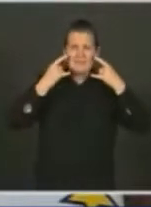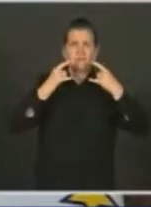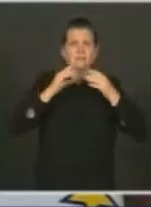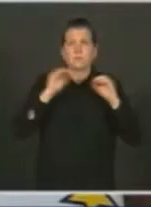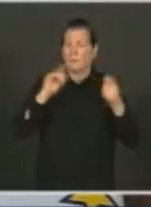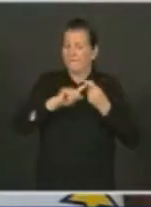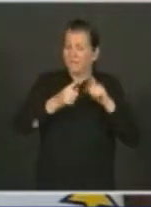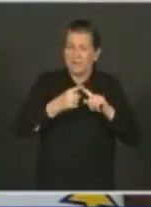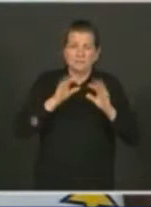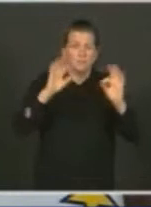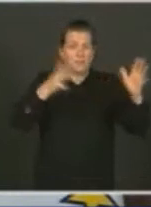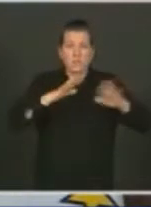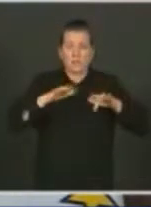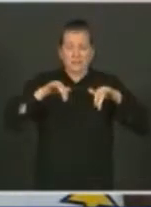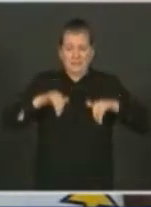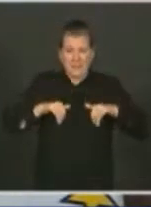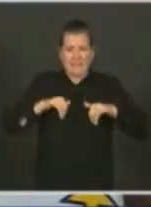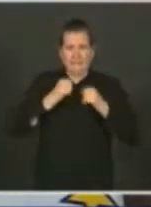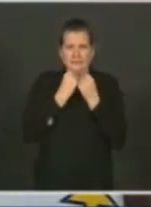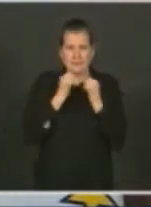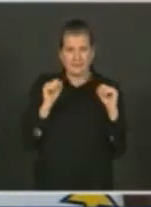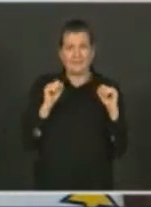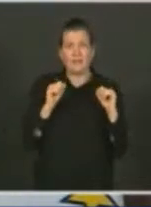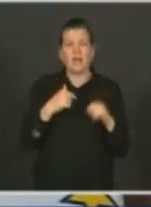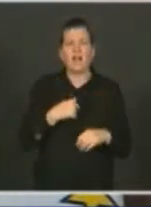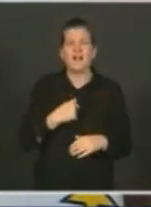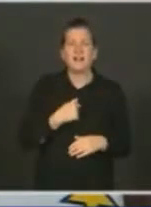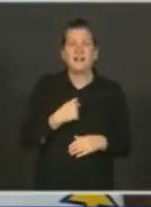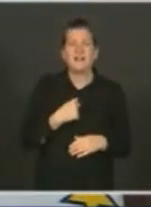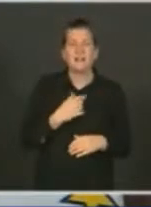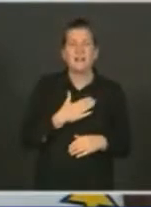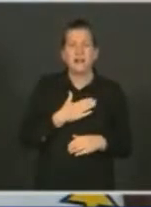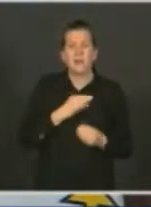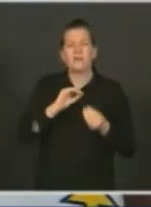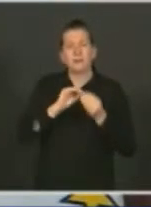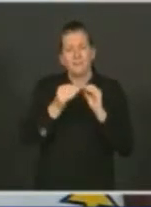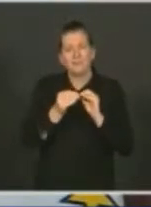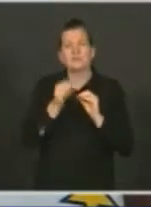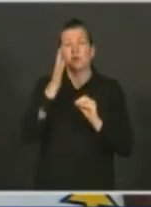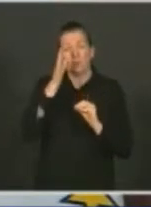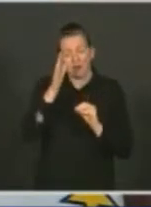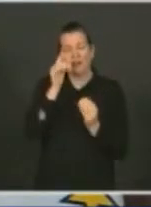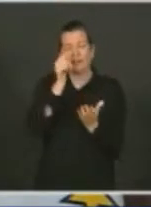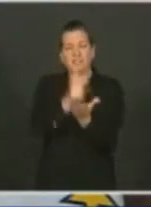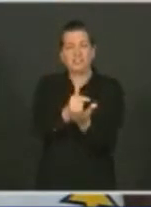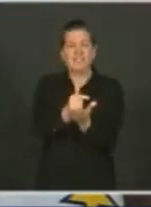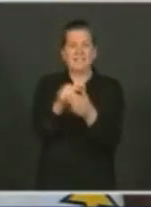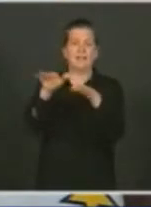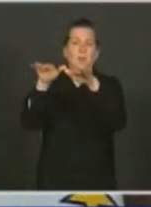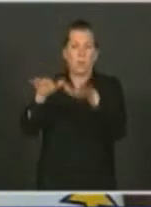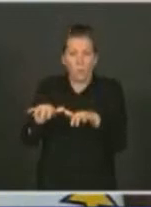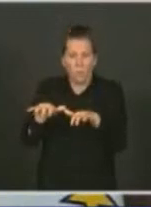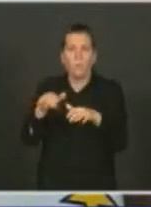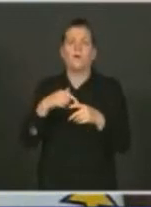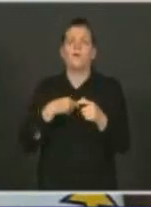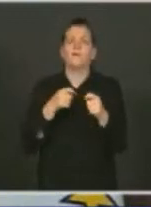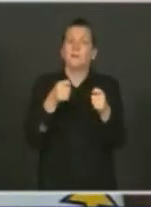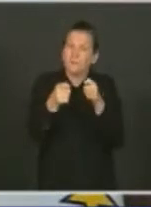social contact to a very few number of people, we would have the control to put a lid on this virus.